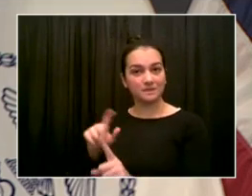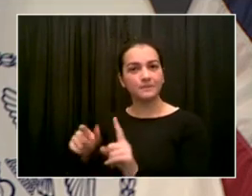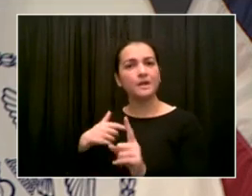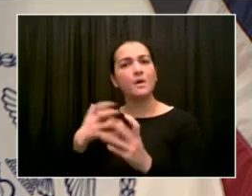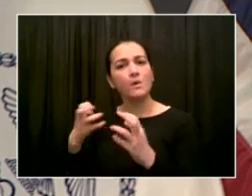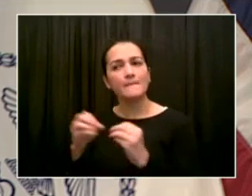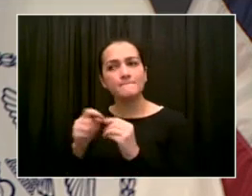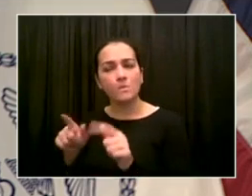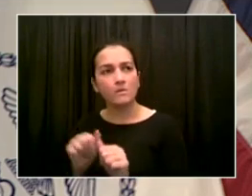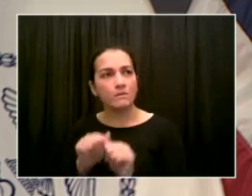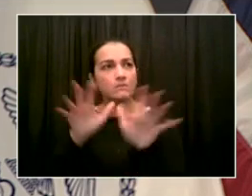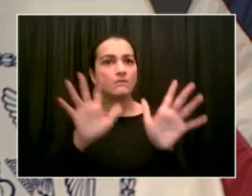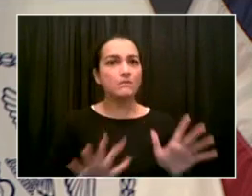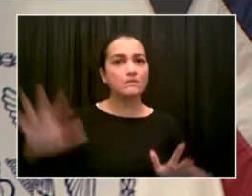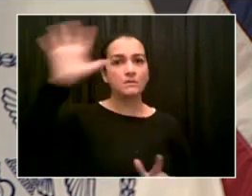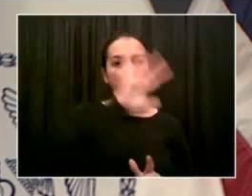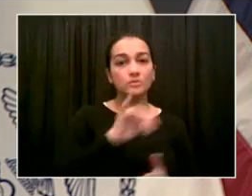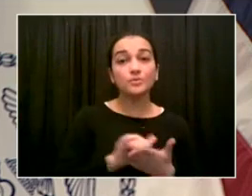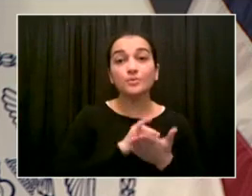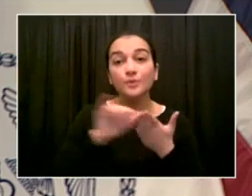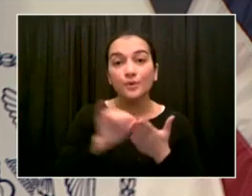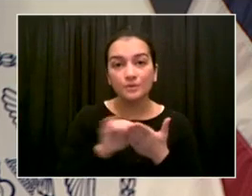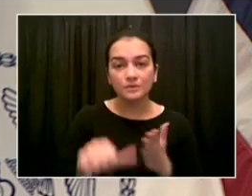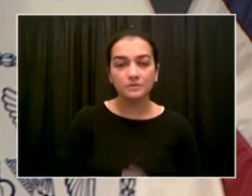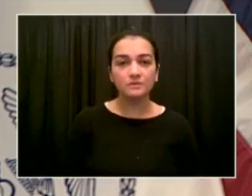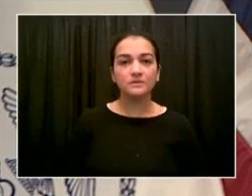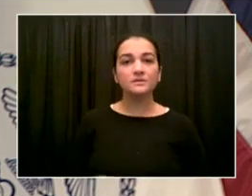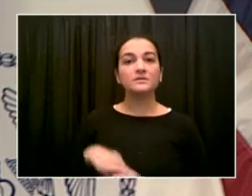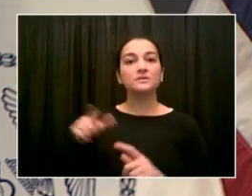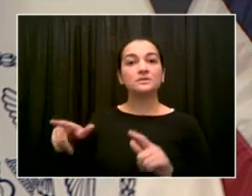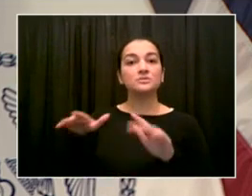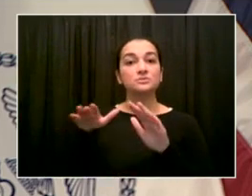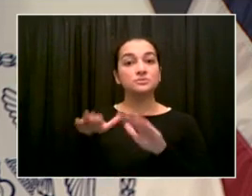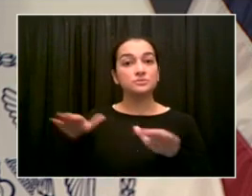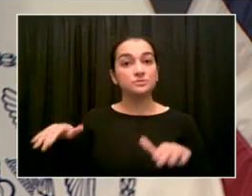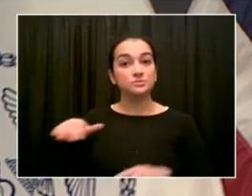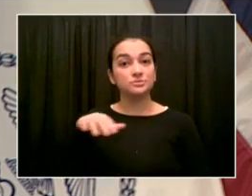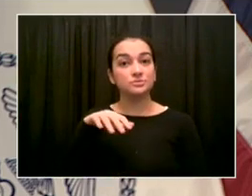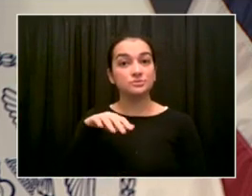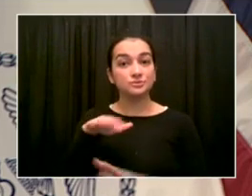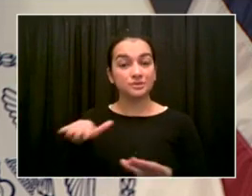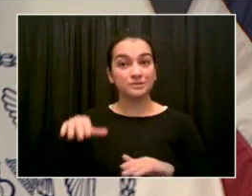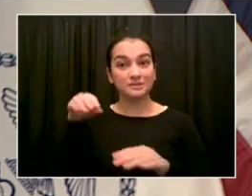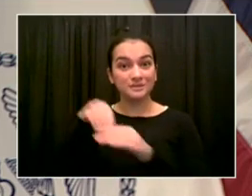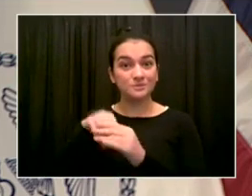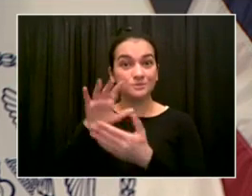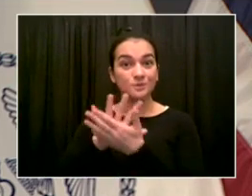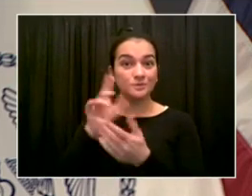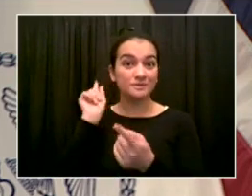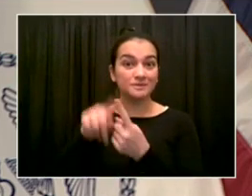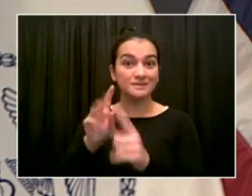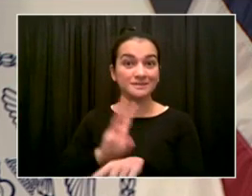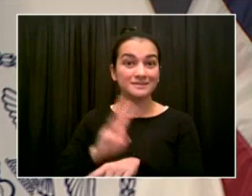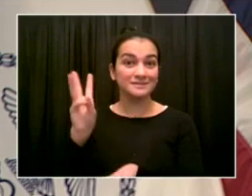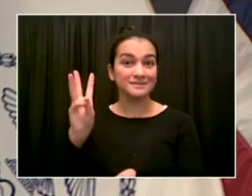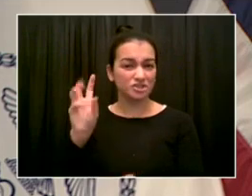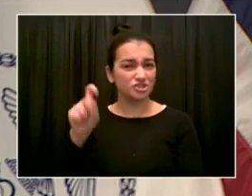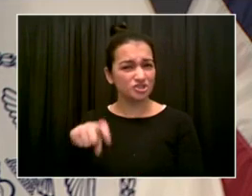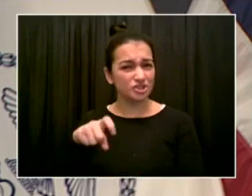see summer be guaranteed, that every family knows 8 a.m. to 6 p.m. that they can have a place